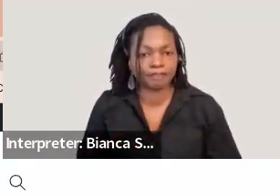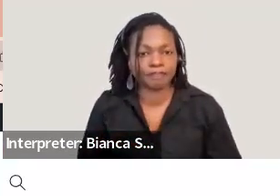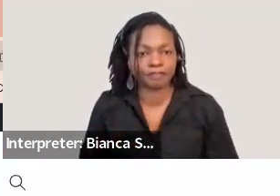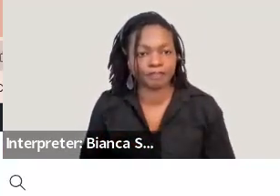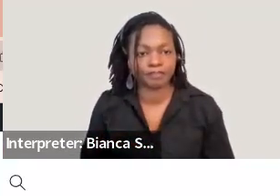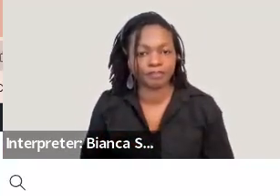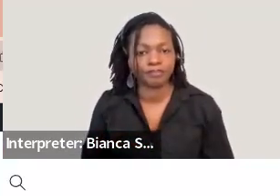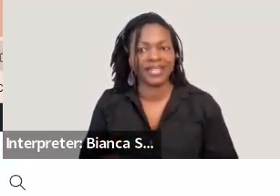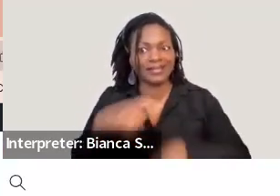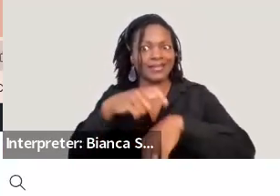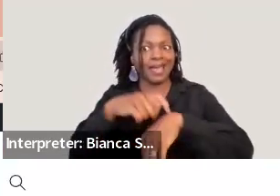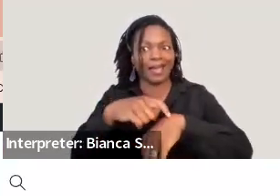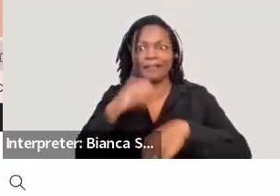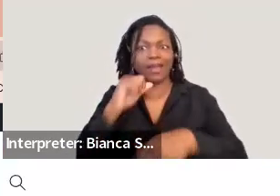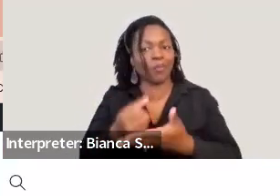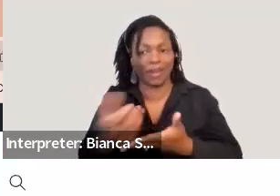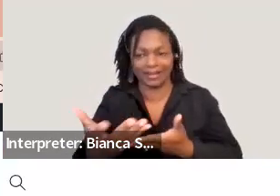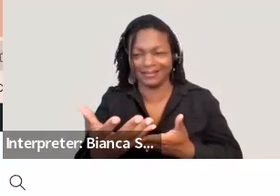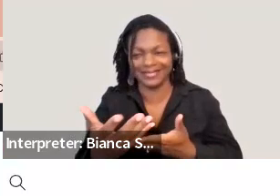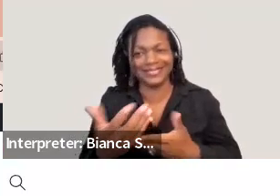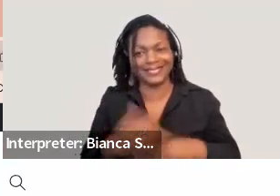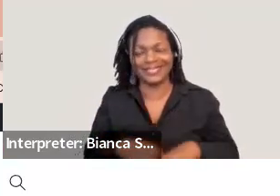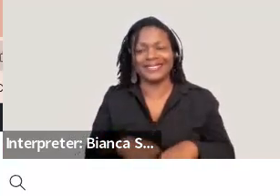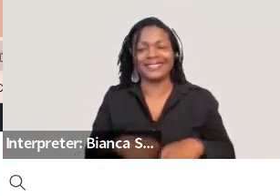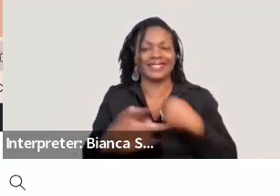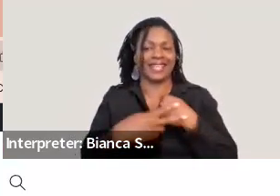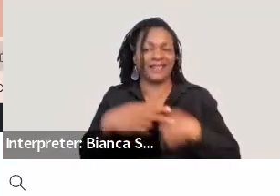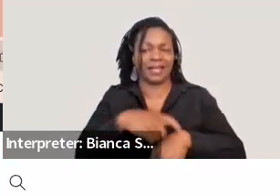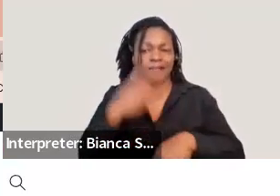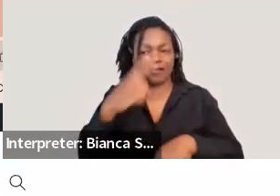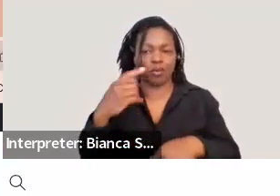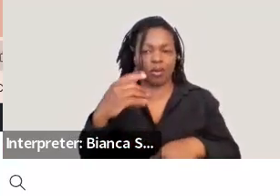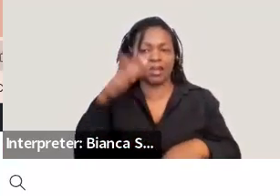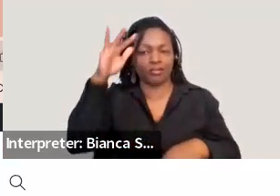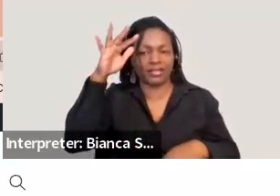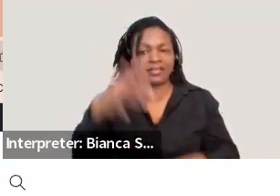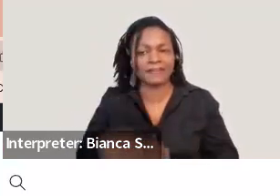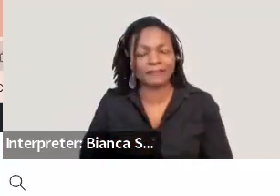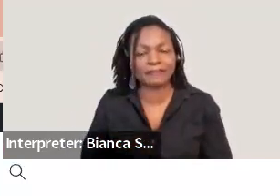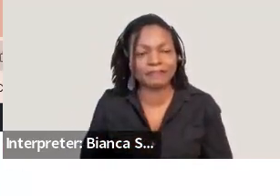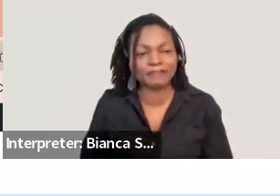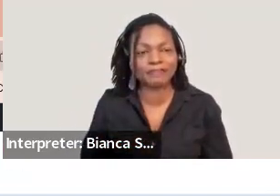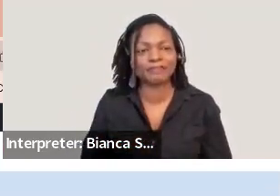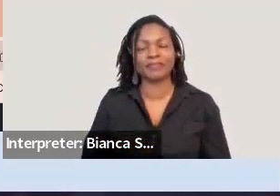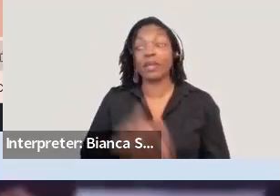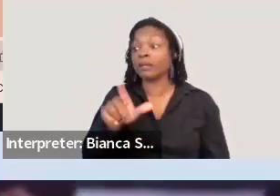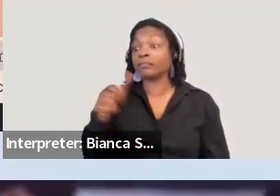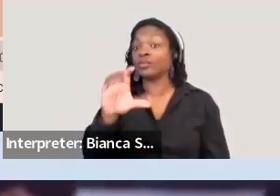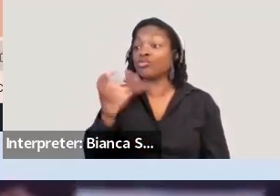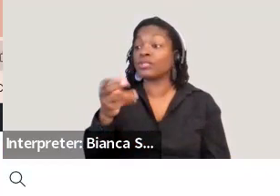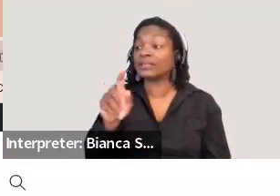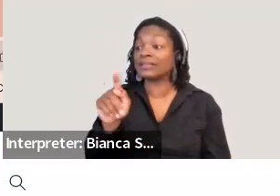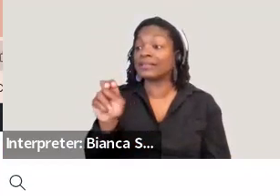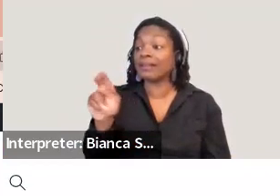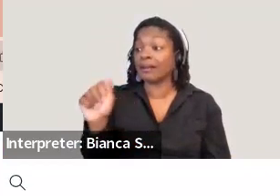So let's see, Christina, why don't we turn it to you, and you just tell me what to click on? Yeah, sure. So we also